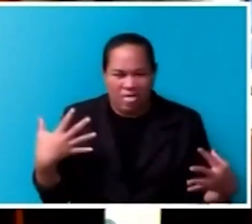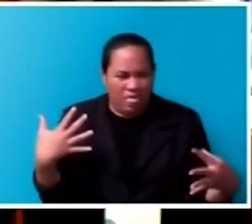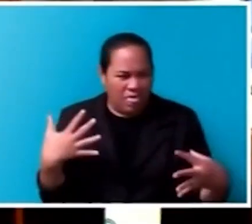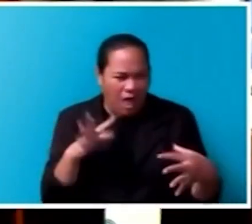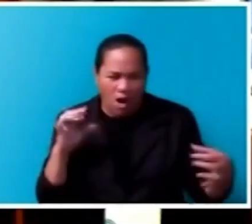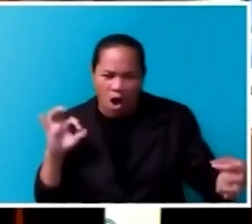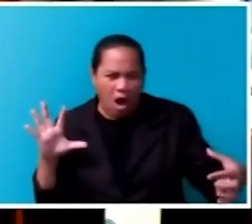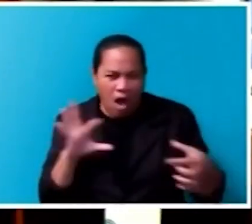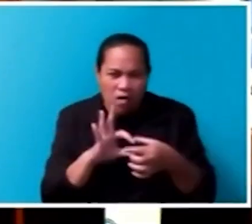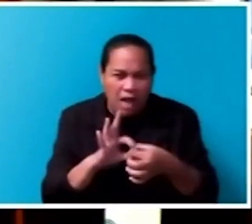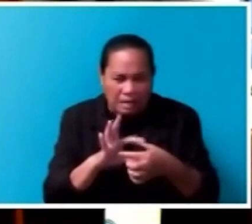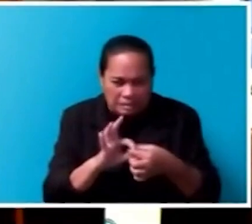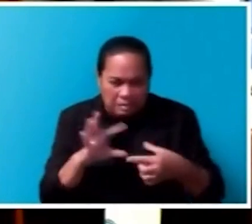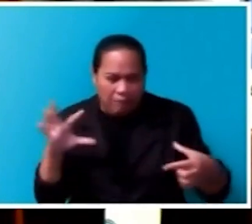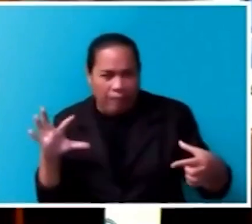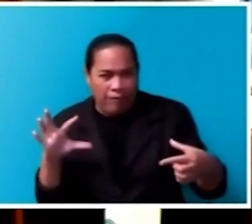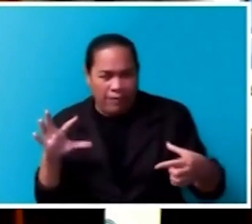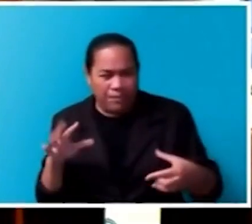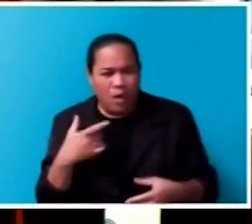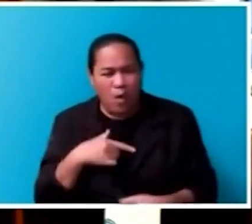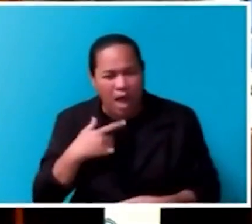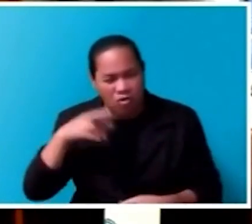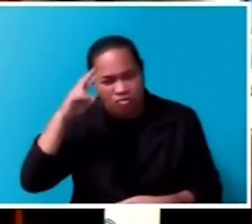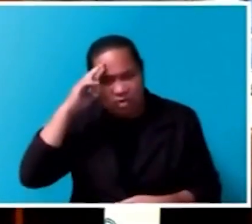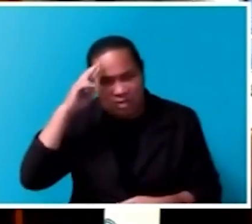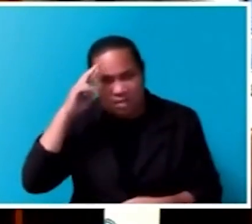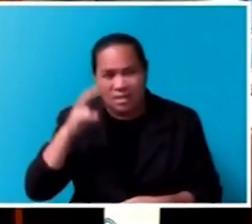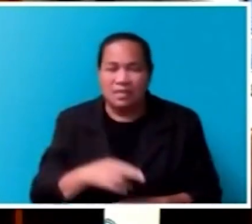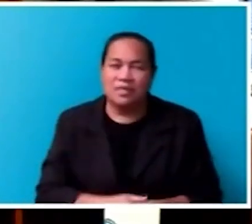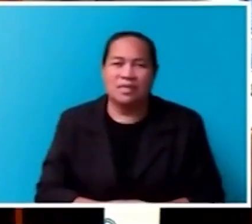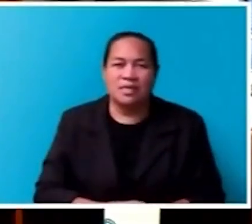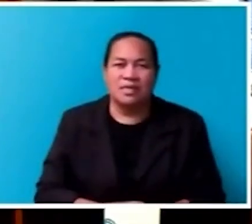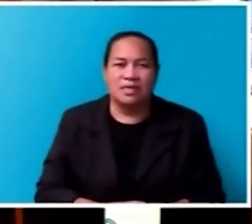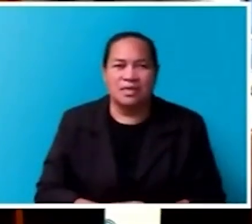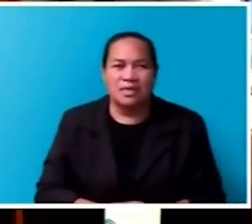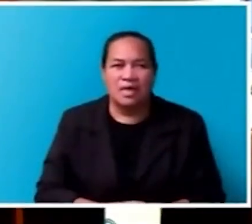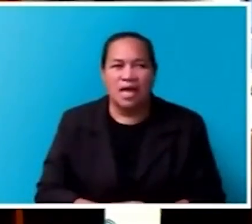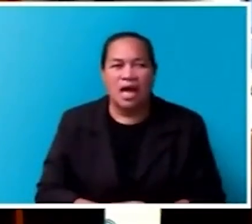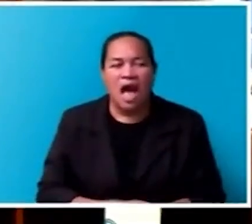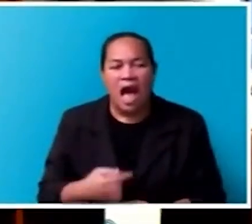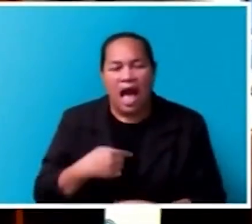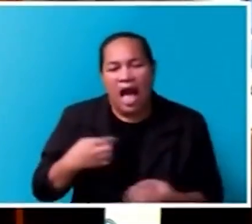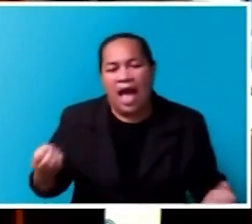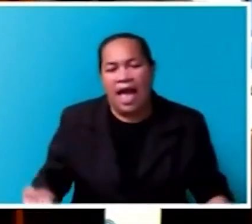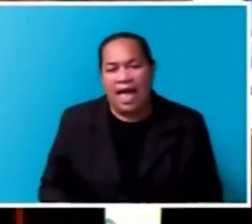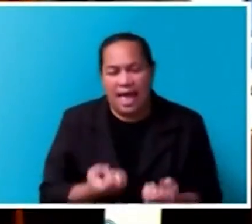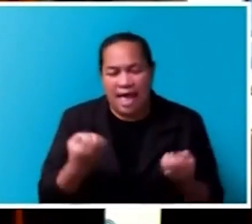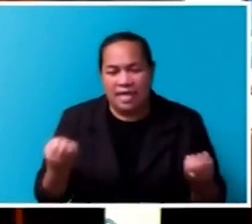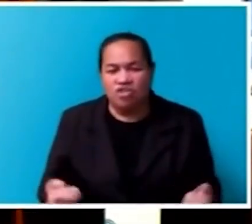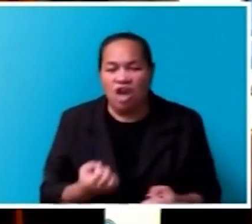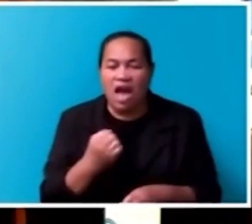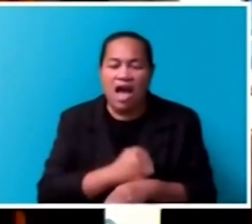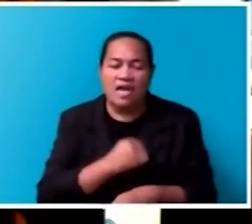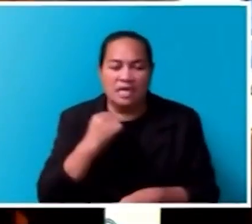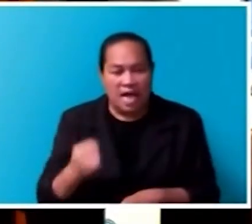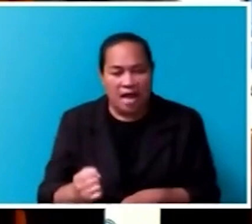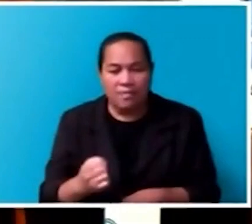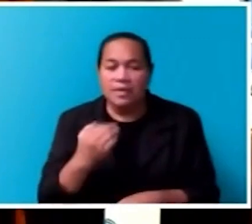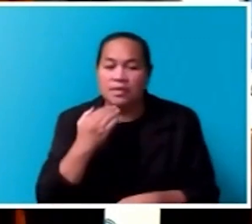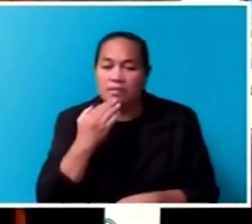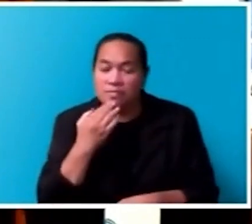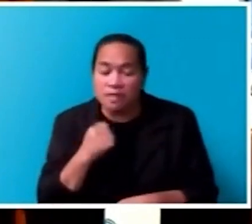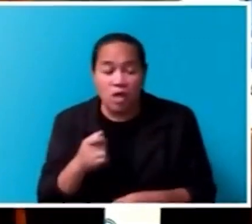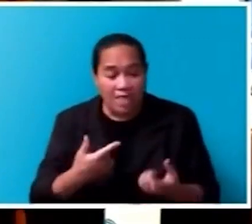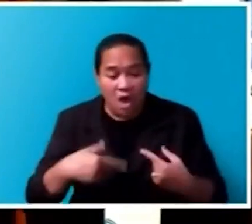and the reason actually why I'm saying this, Honorable Speaker, and I urge the government to hold the local